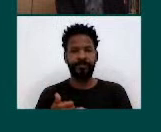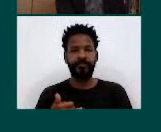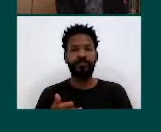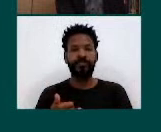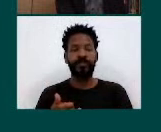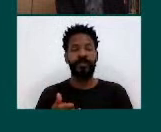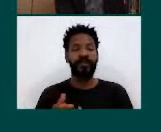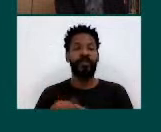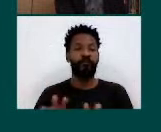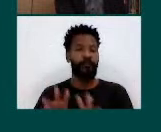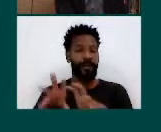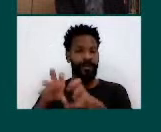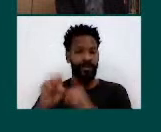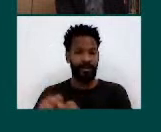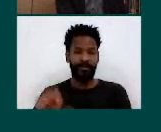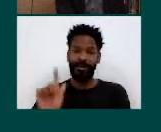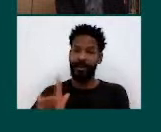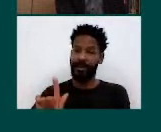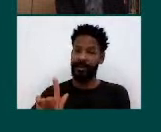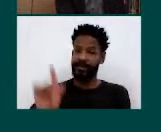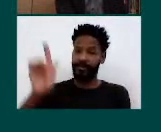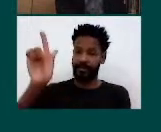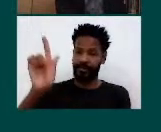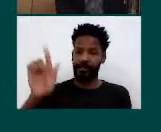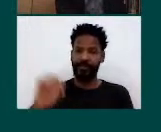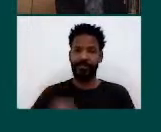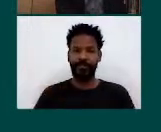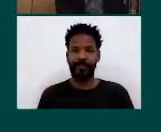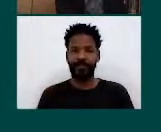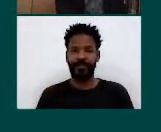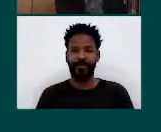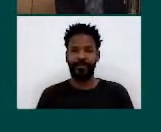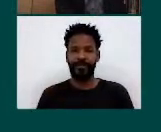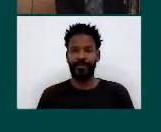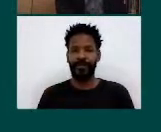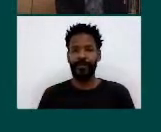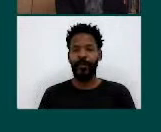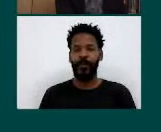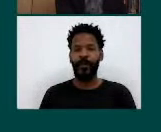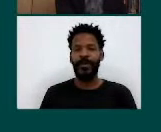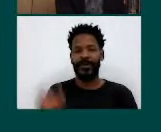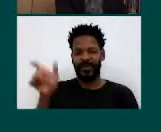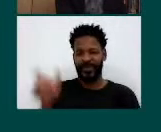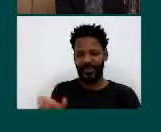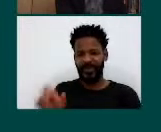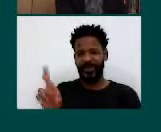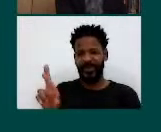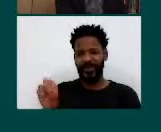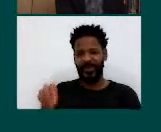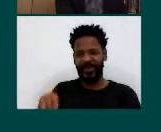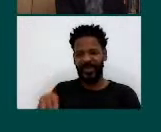having great quality in the graduation process for its students,